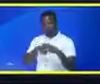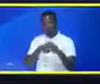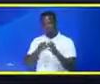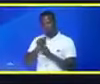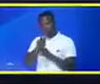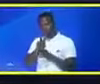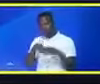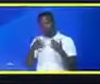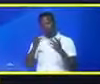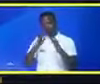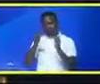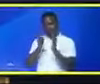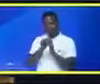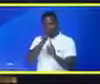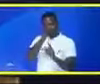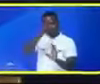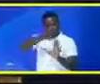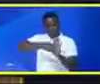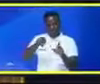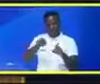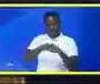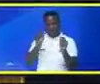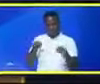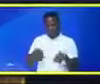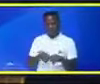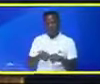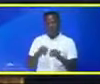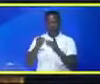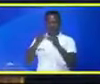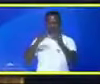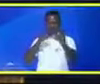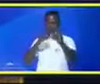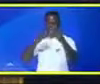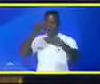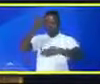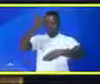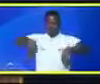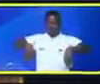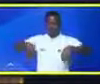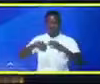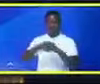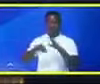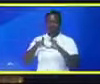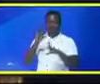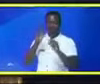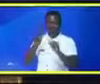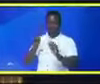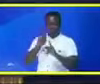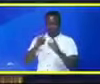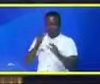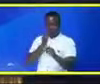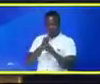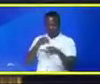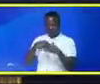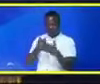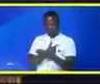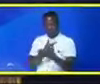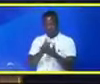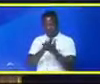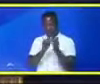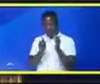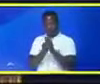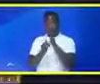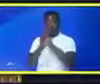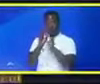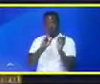following online, you can participate. Distance is no barrier in the spirit. We are people of faith here in Ghana, believing the Lord to do